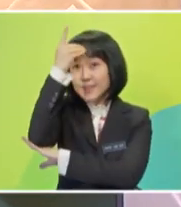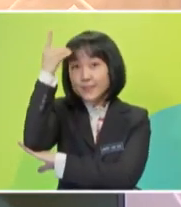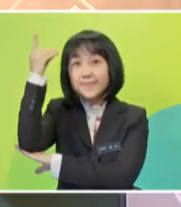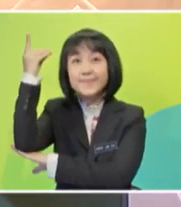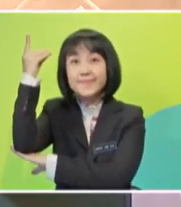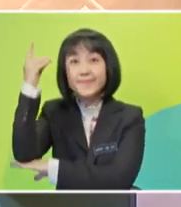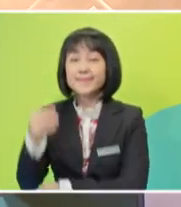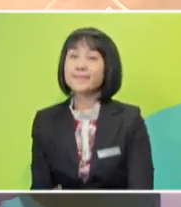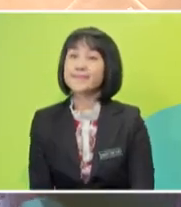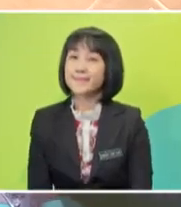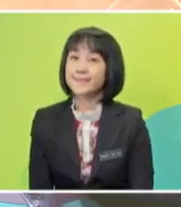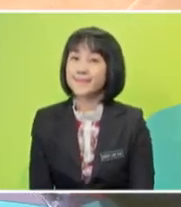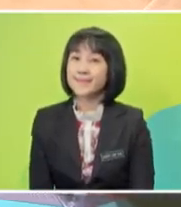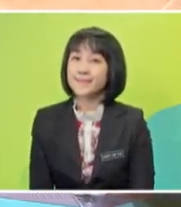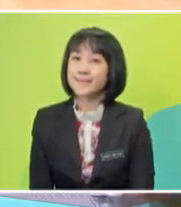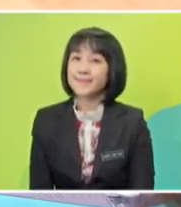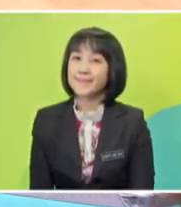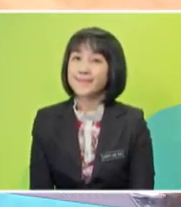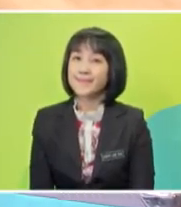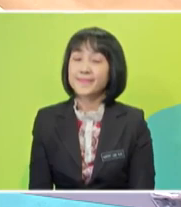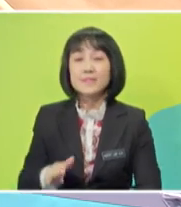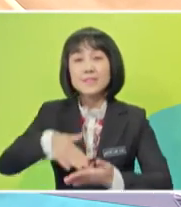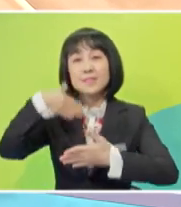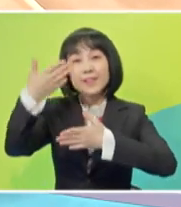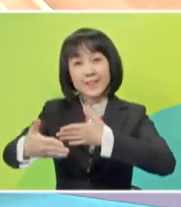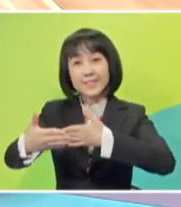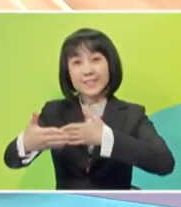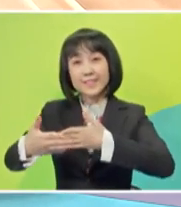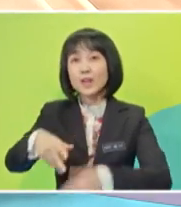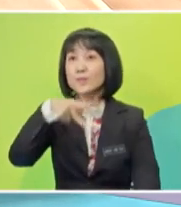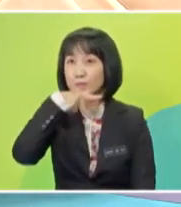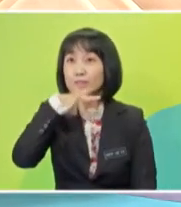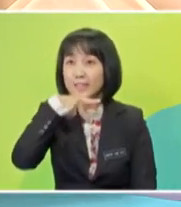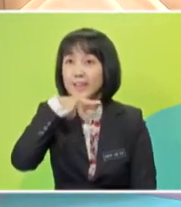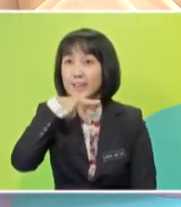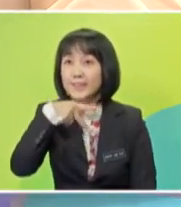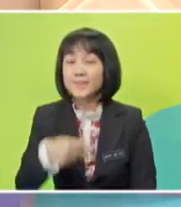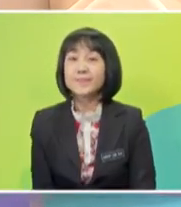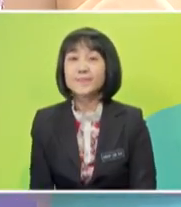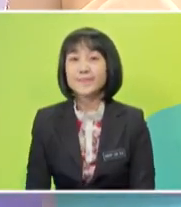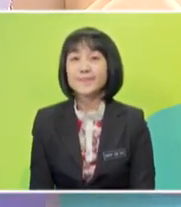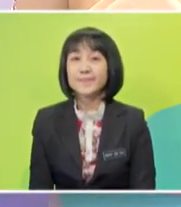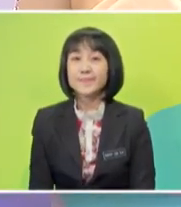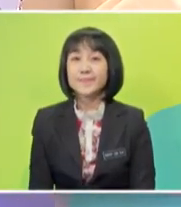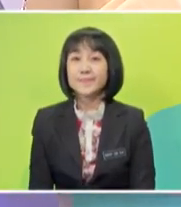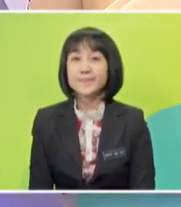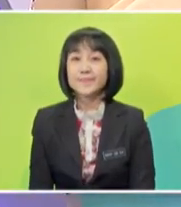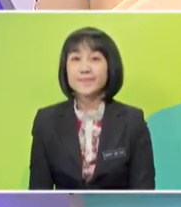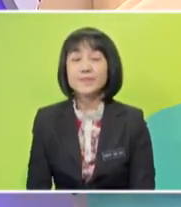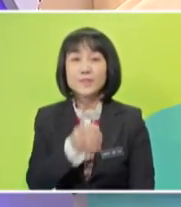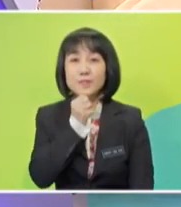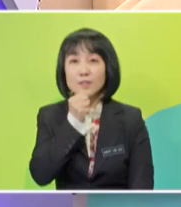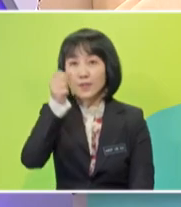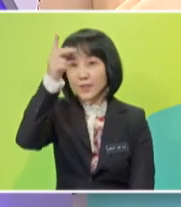So we're going to put the camel here. Okay, next. Okay, Putri, this is your turn, yeah? It says, the